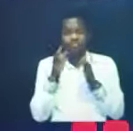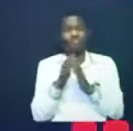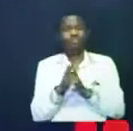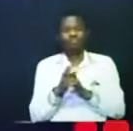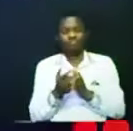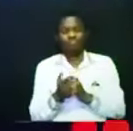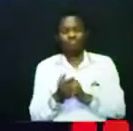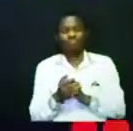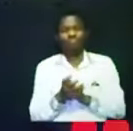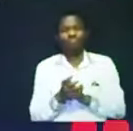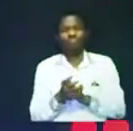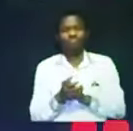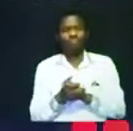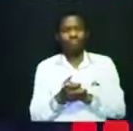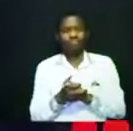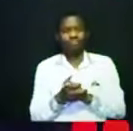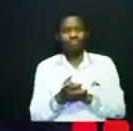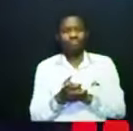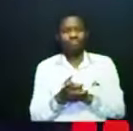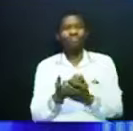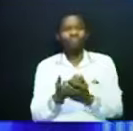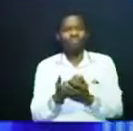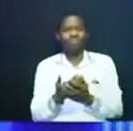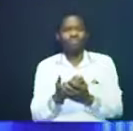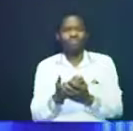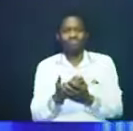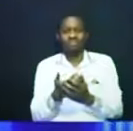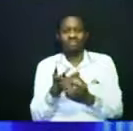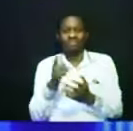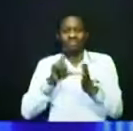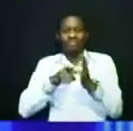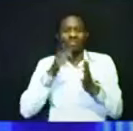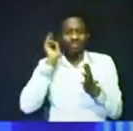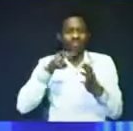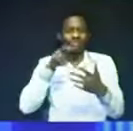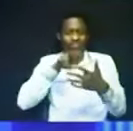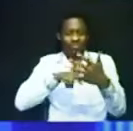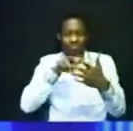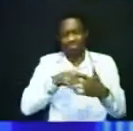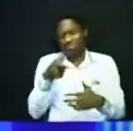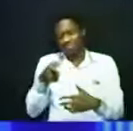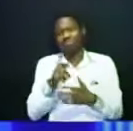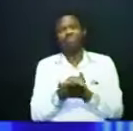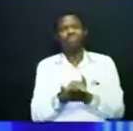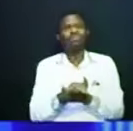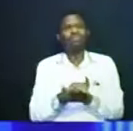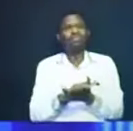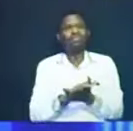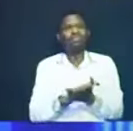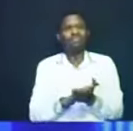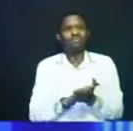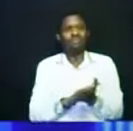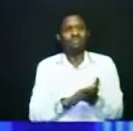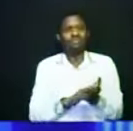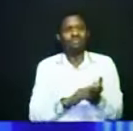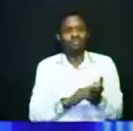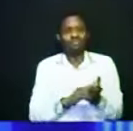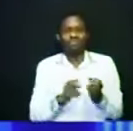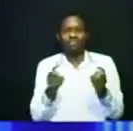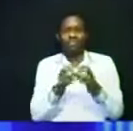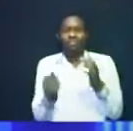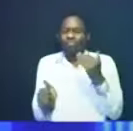Anytime that I don't have a closing address, I'll read this verse. So this is almost always my